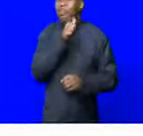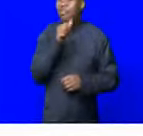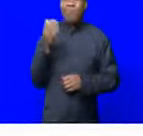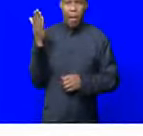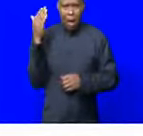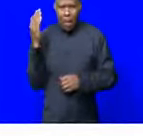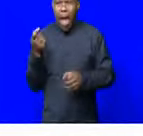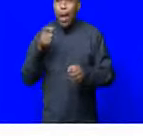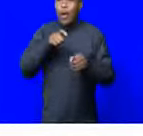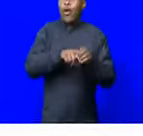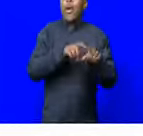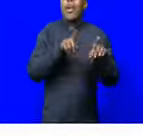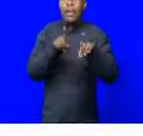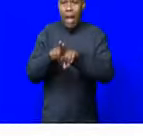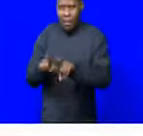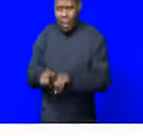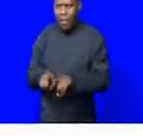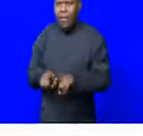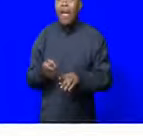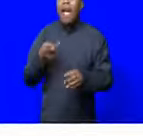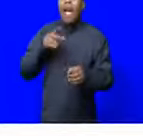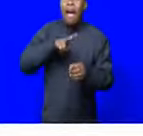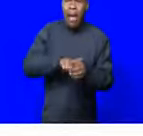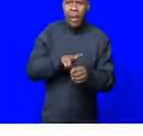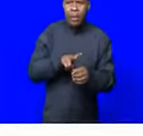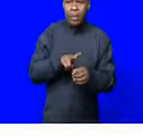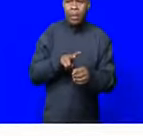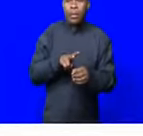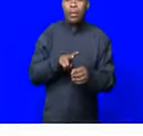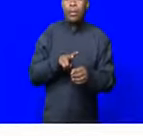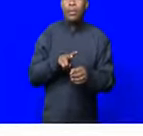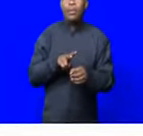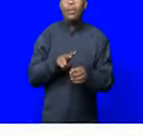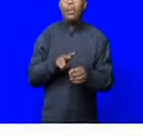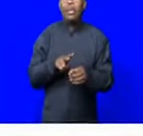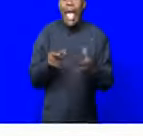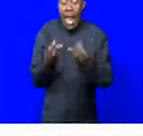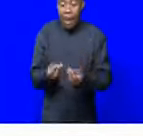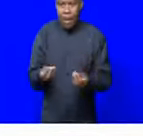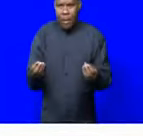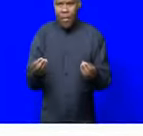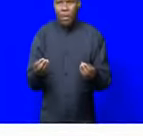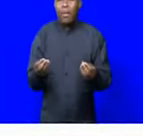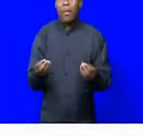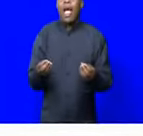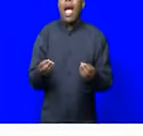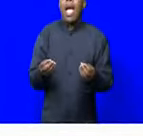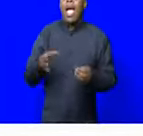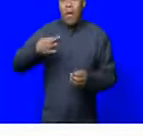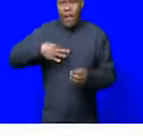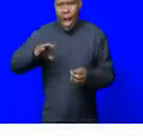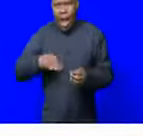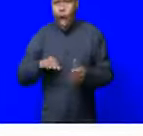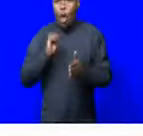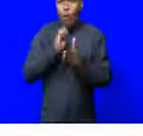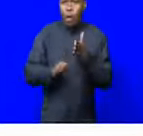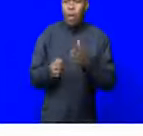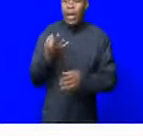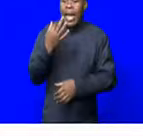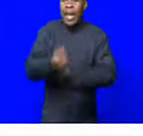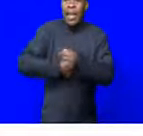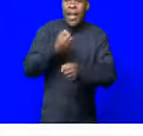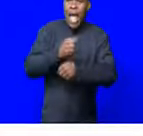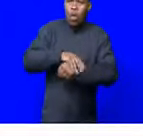bavuthwe khona ngalolunyawo lembali lana bonkosi imbali lebakhona isukele eminyakeni